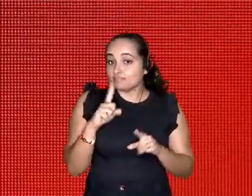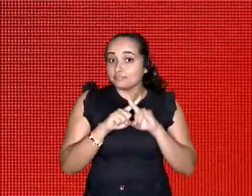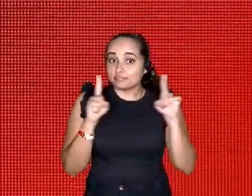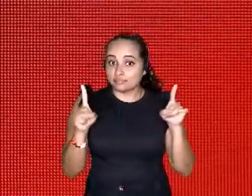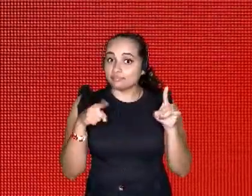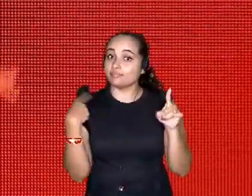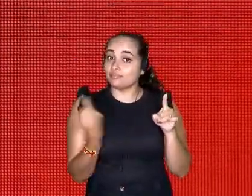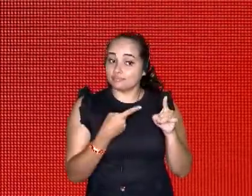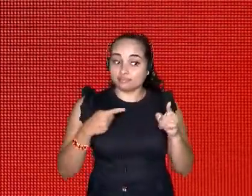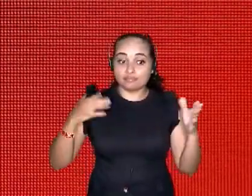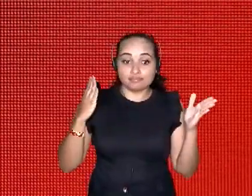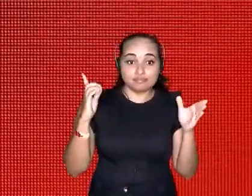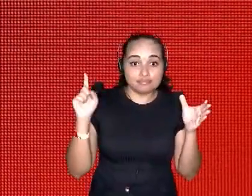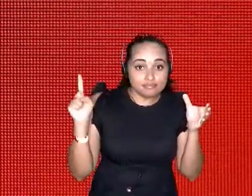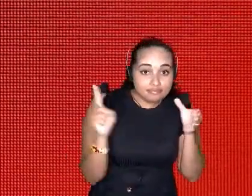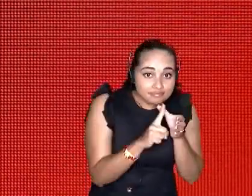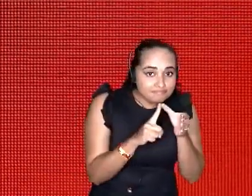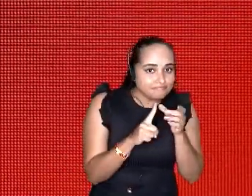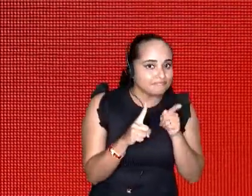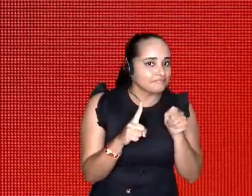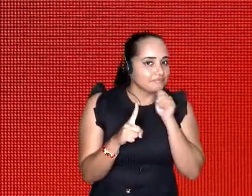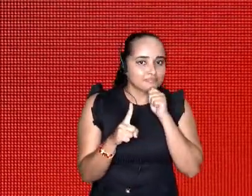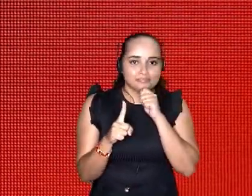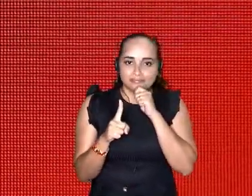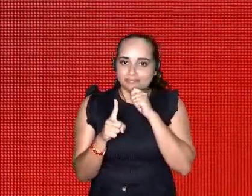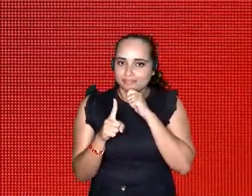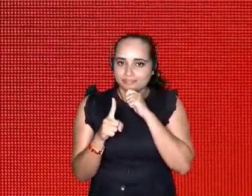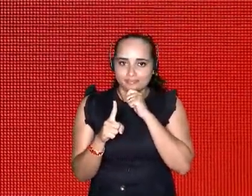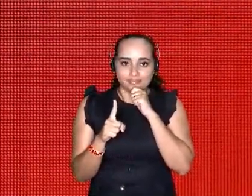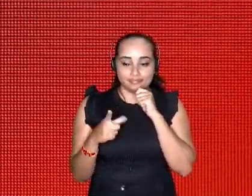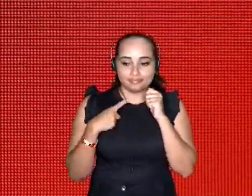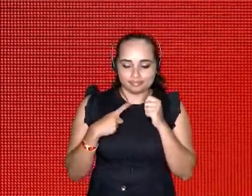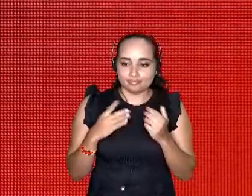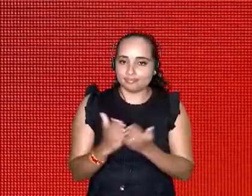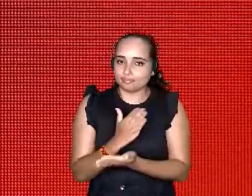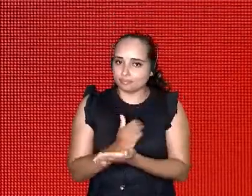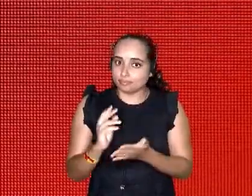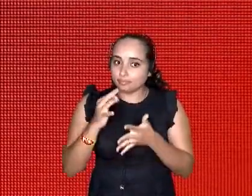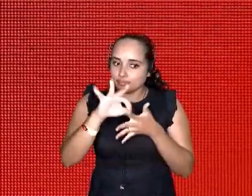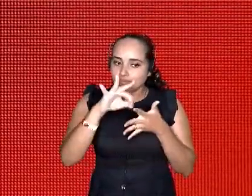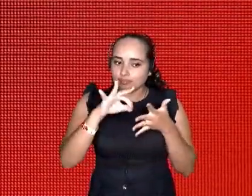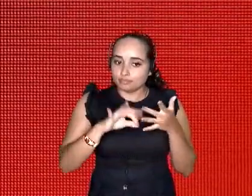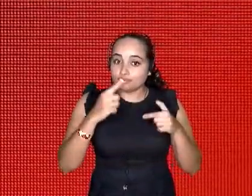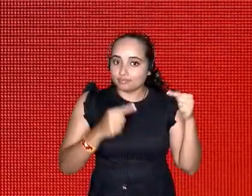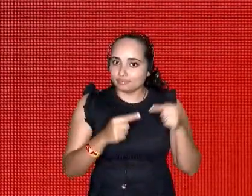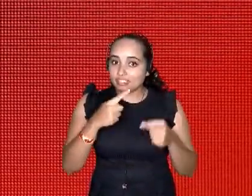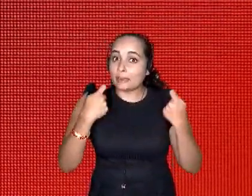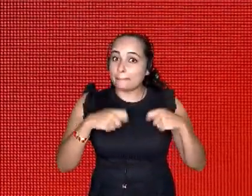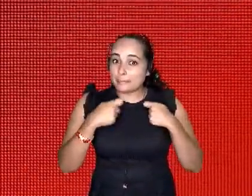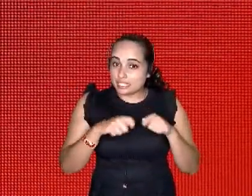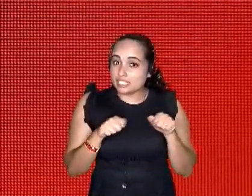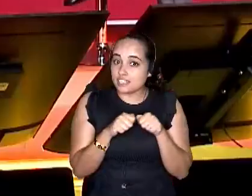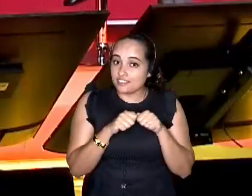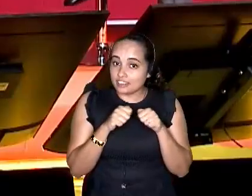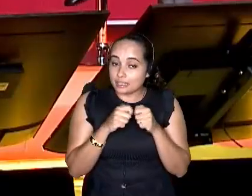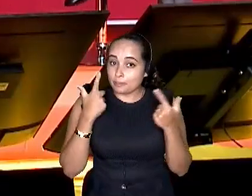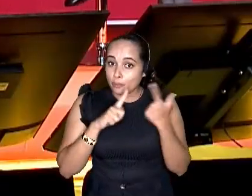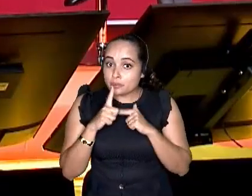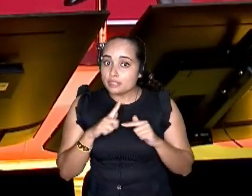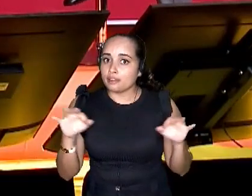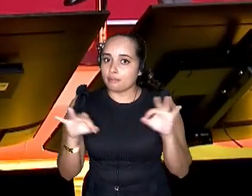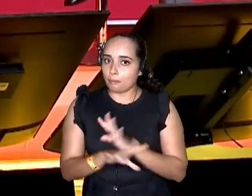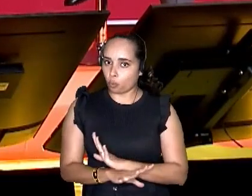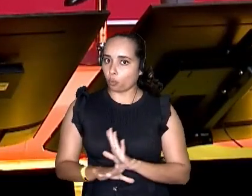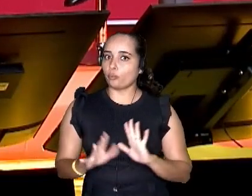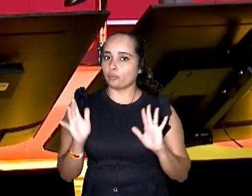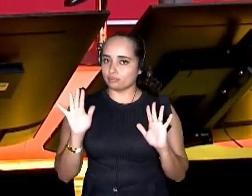There's also some political considerations that need to be aligned in order for Brazil to be part of the OECD.